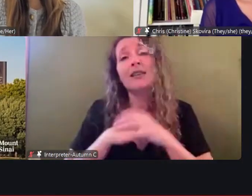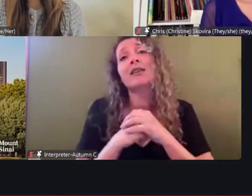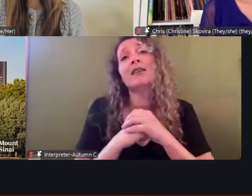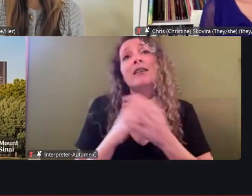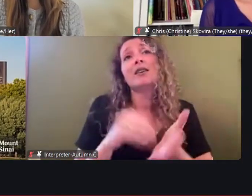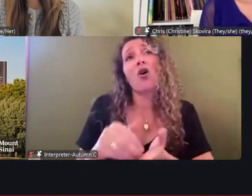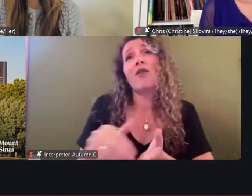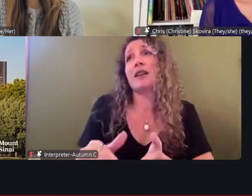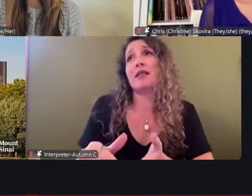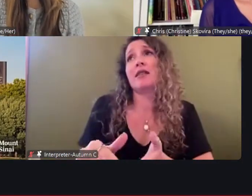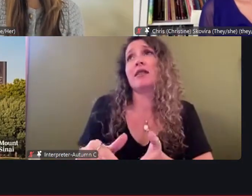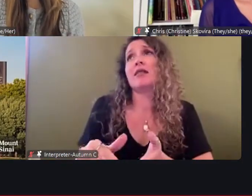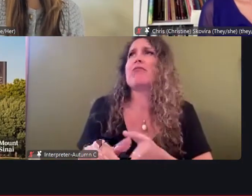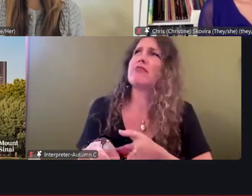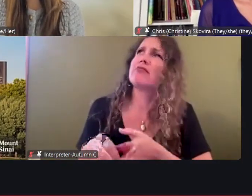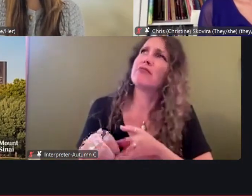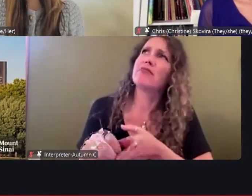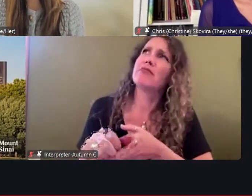often not